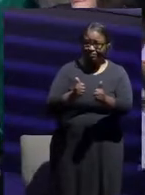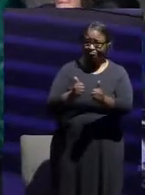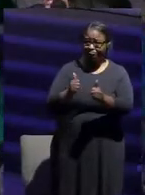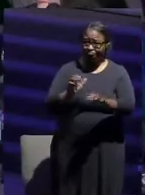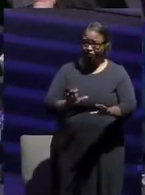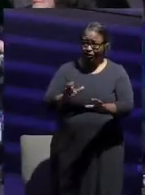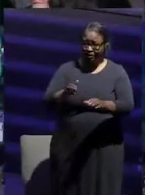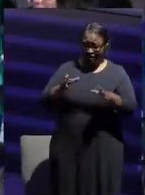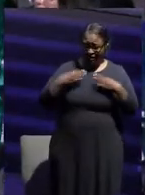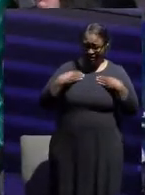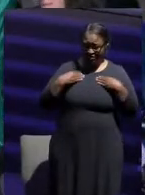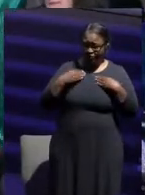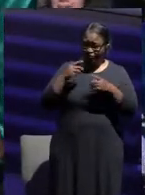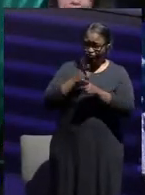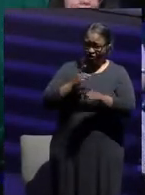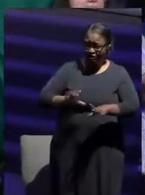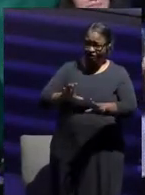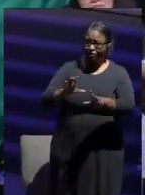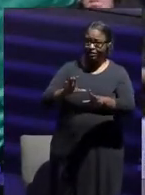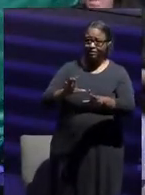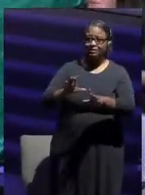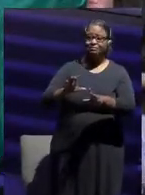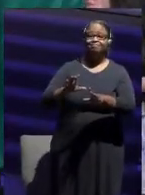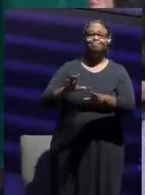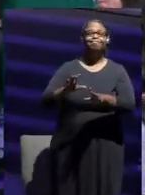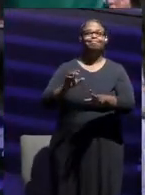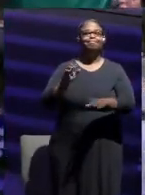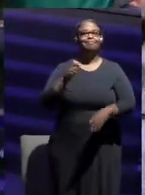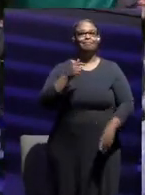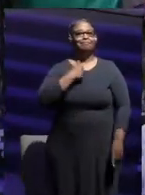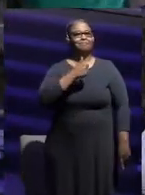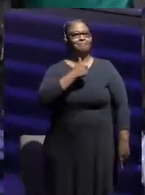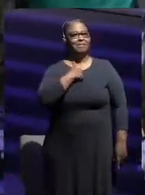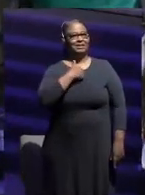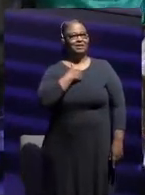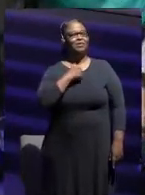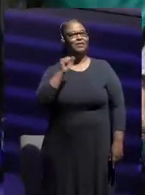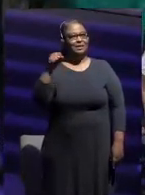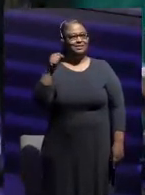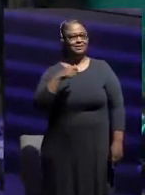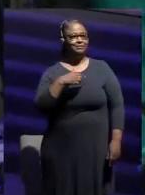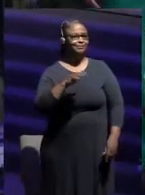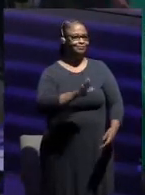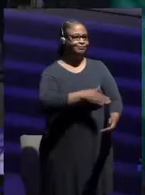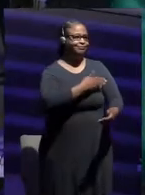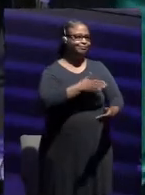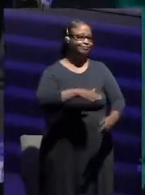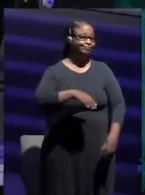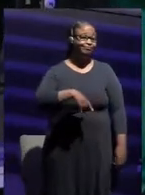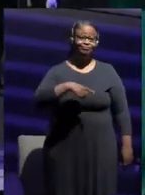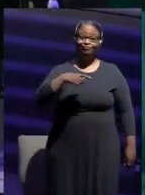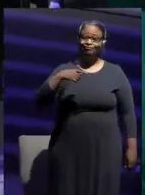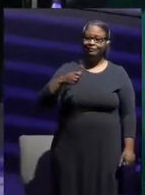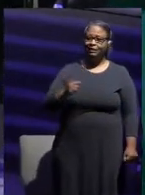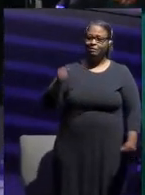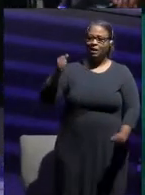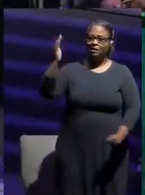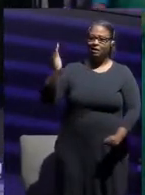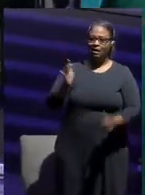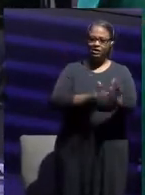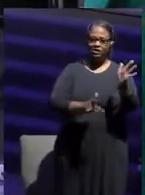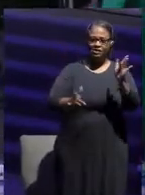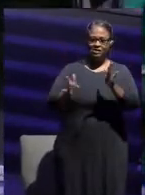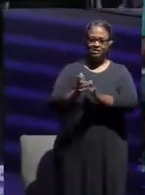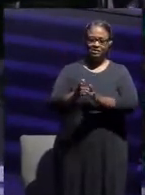way. Embracing the one way. Oh yes, Lord. Because the mighty God is